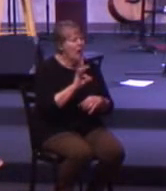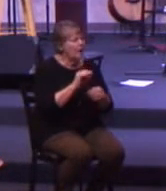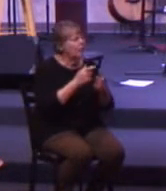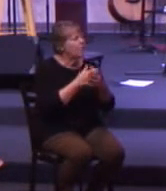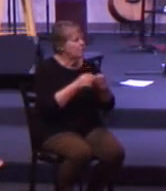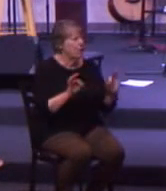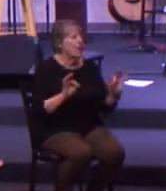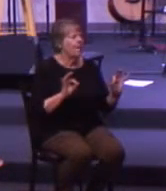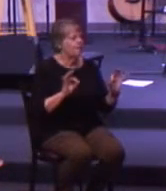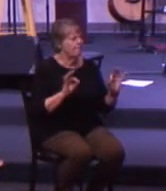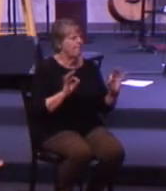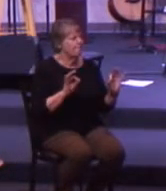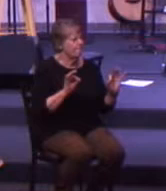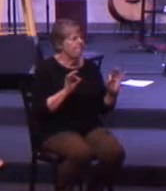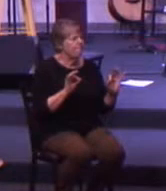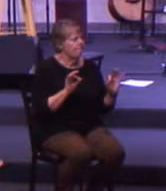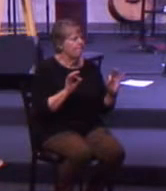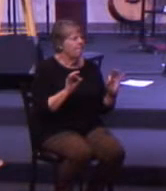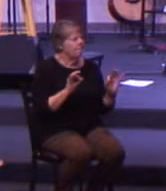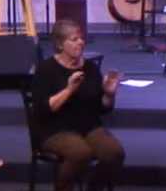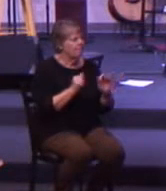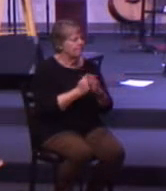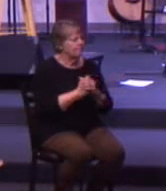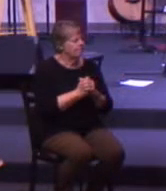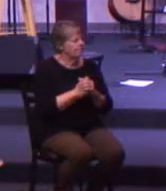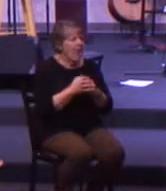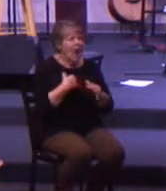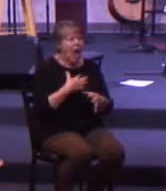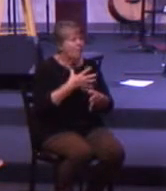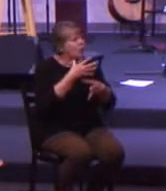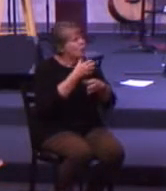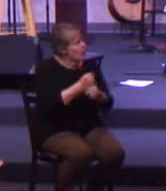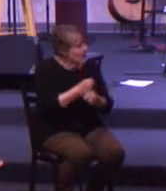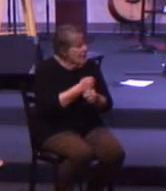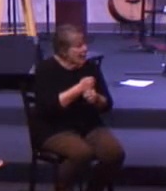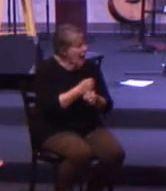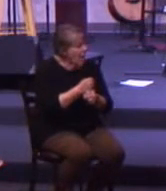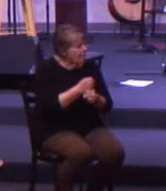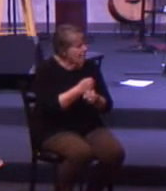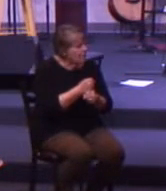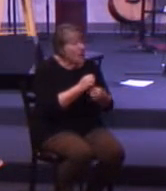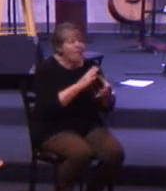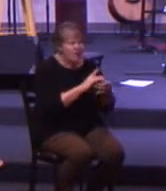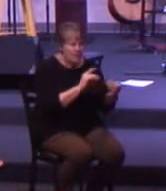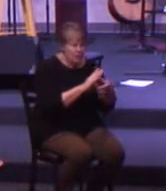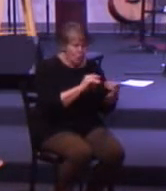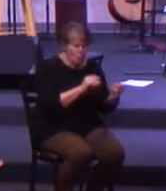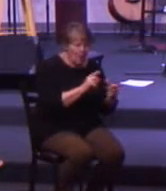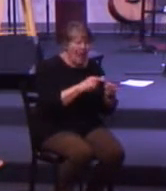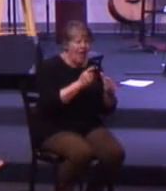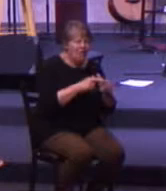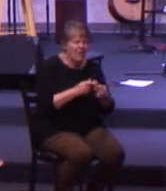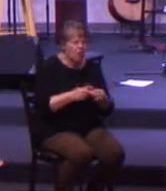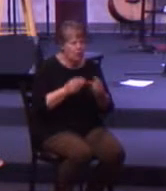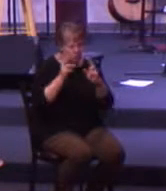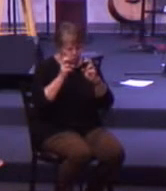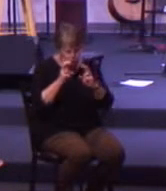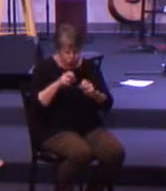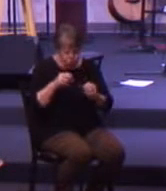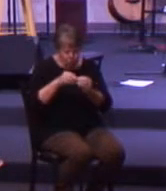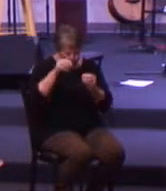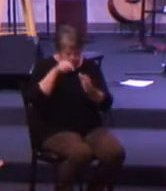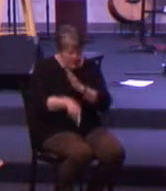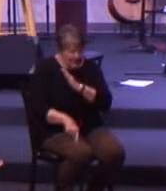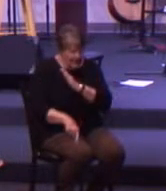going to briefly recap the Exodus story. And then I'm going to dig a little deeper into the confrontation between God